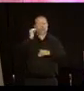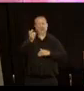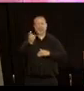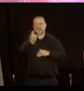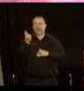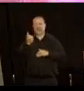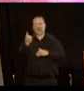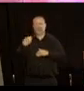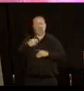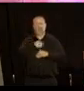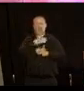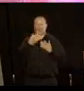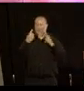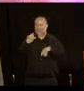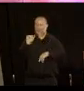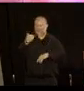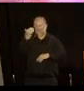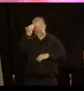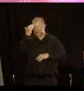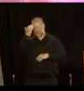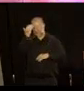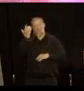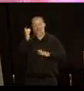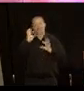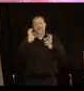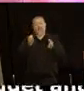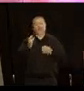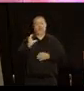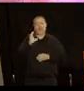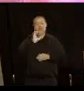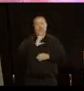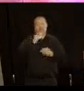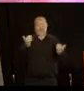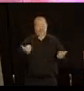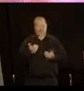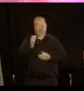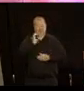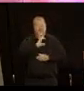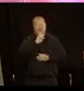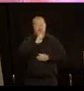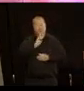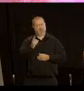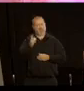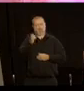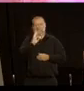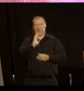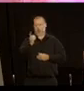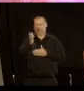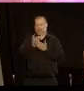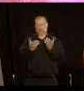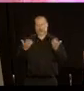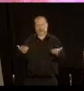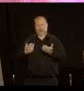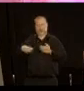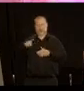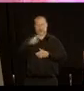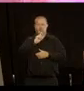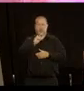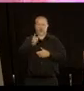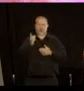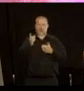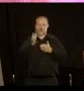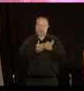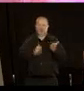some things we all agree upon. And the Family Cafe is truly God's own heart. You are truly God's